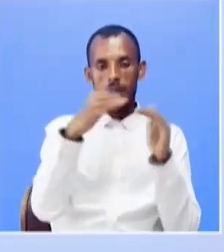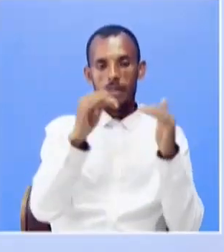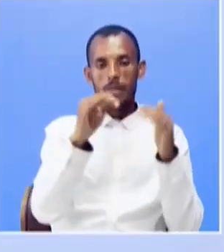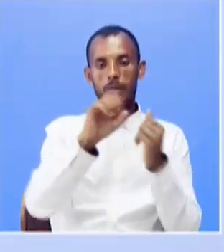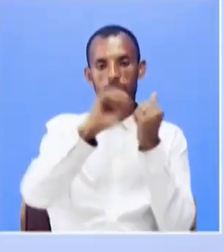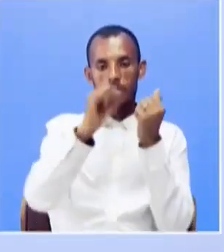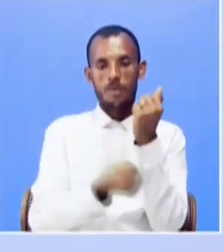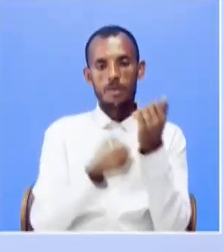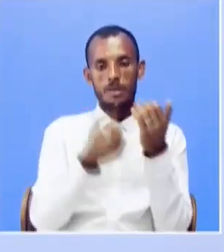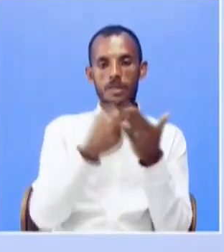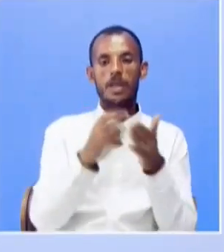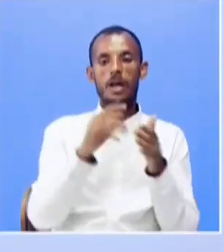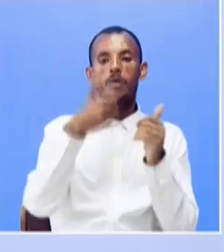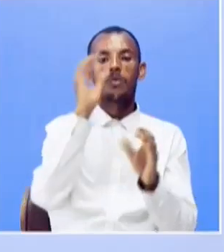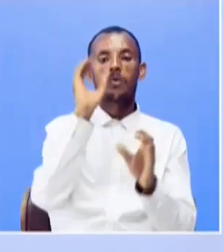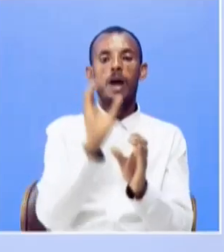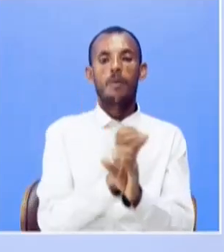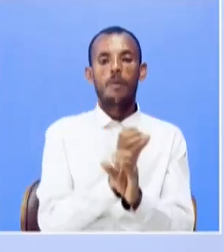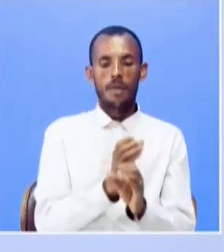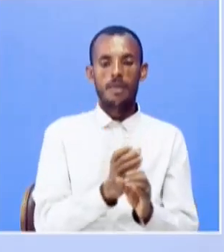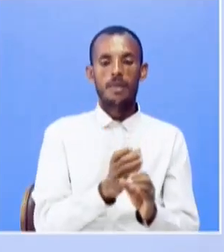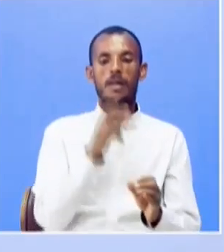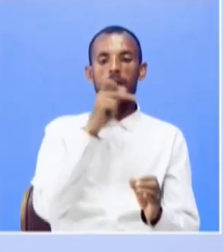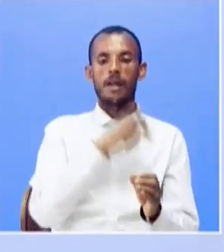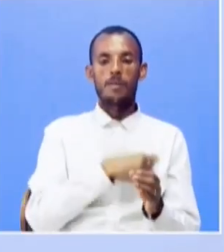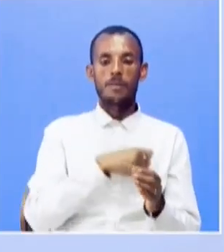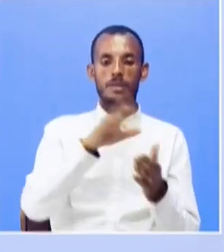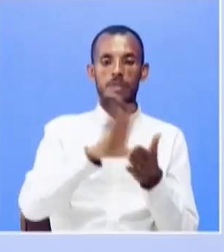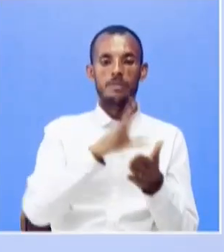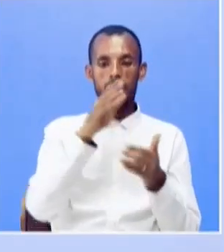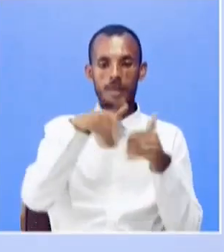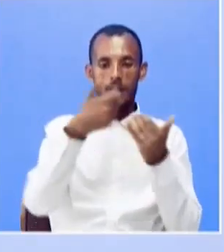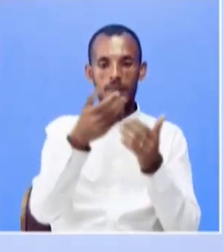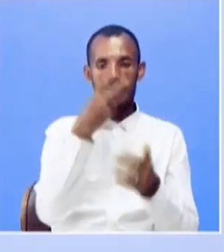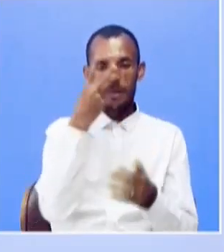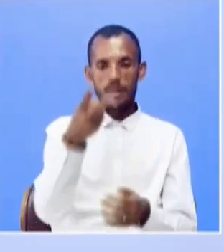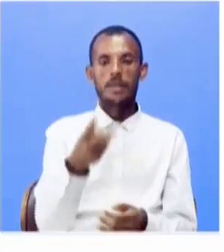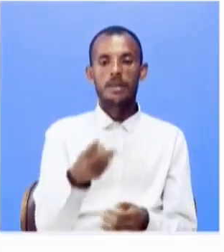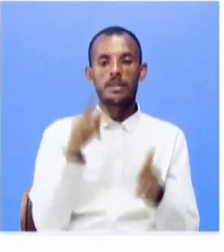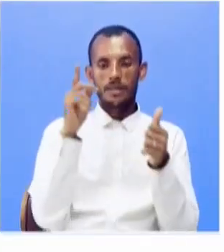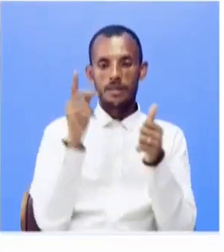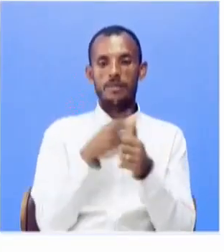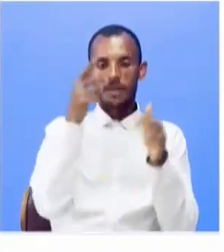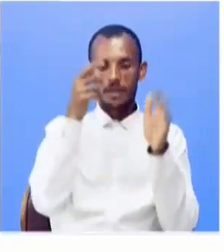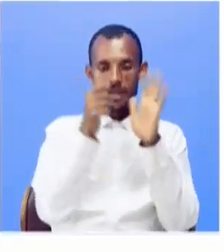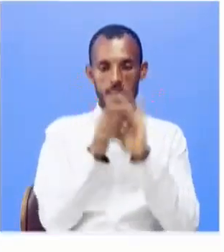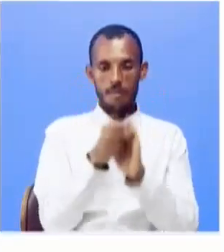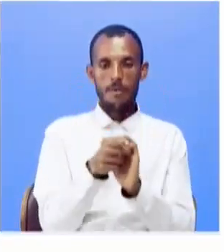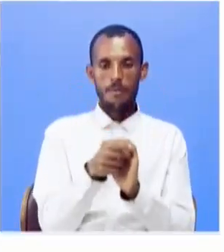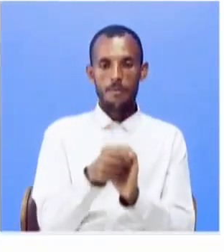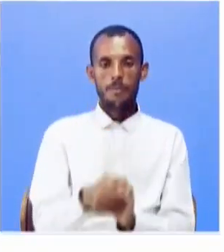to calculate income tax. Okay, the first example.